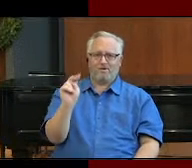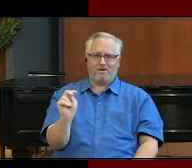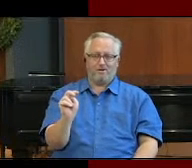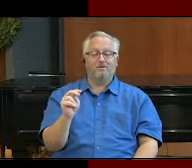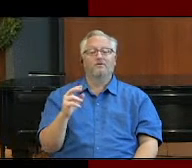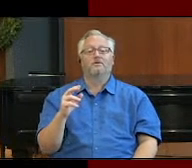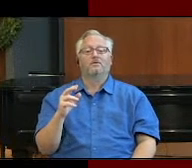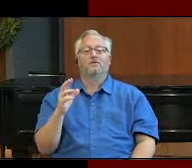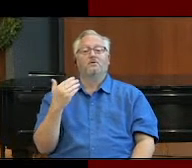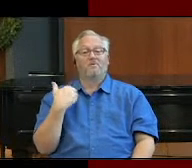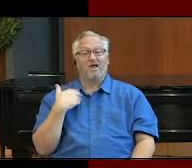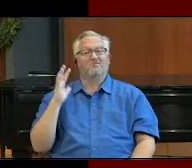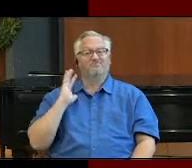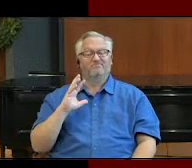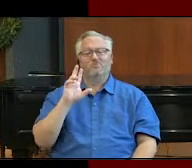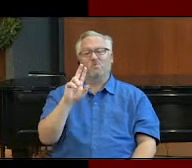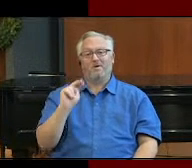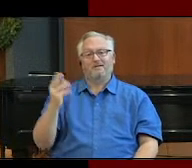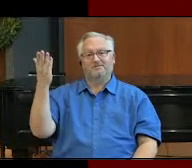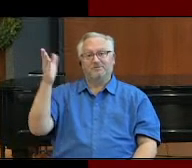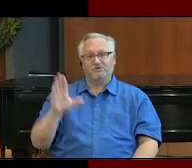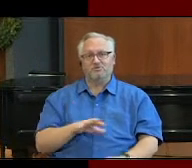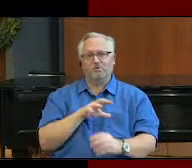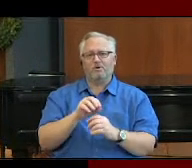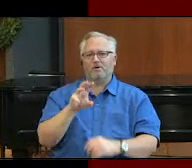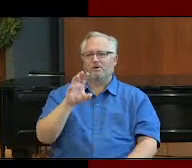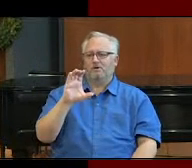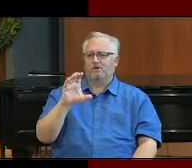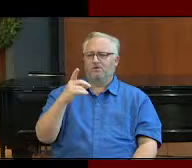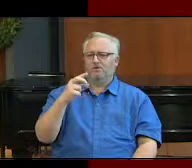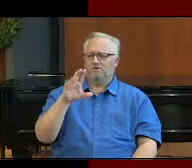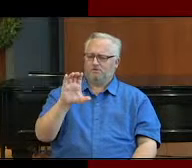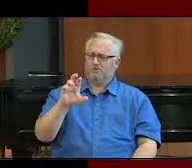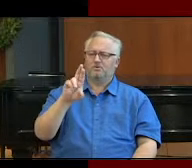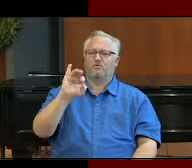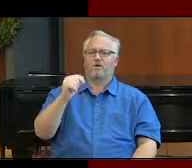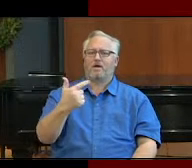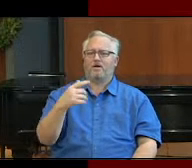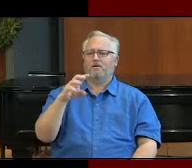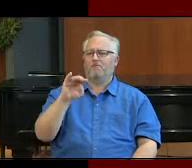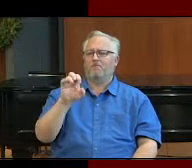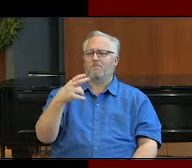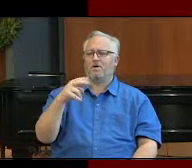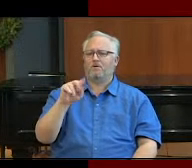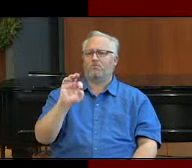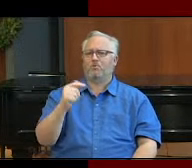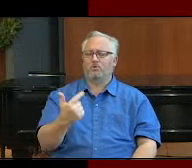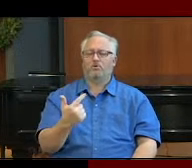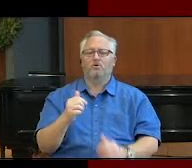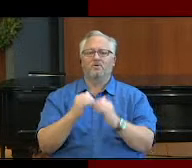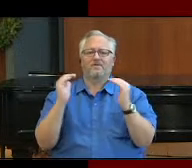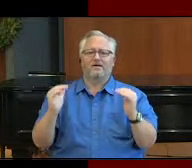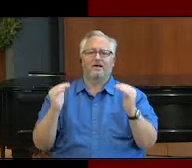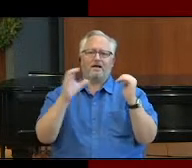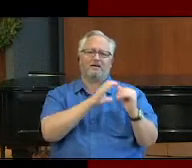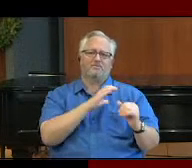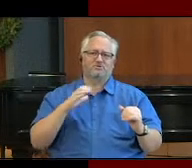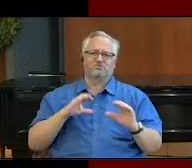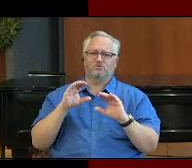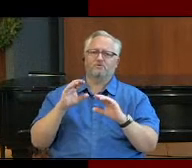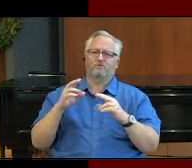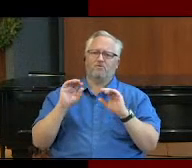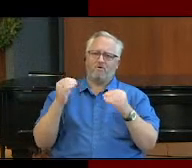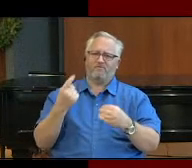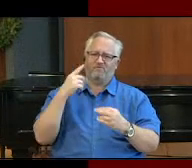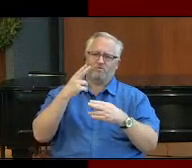had UN speakers at this event, including Craig Machaber, who is with the High Commissioner's Office for Human Rights,